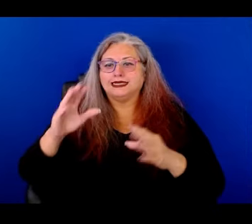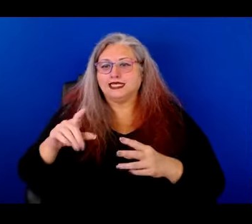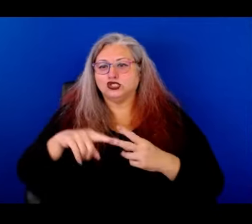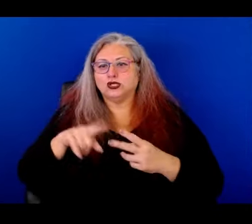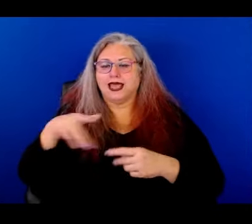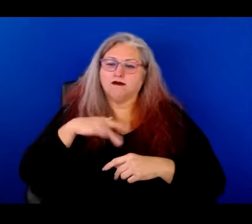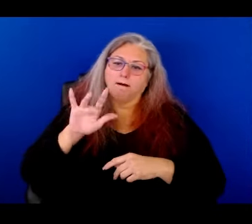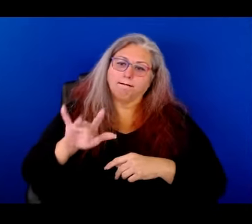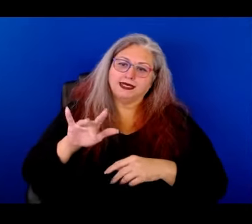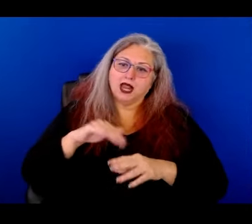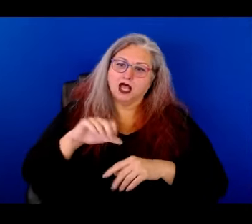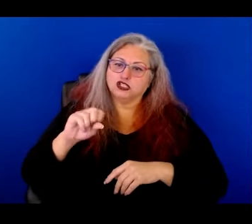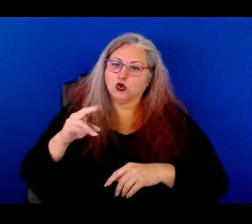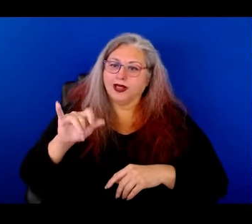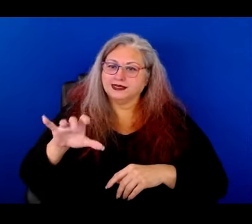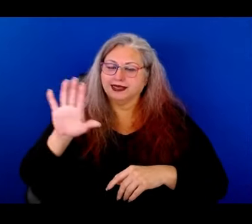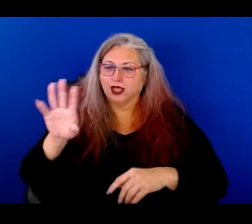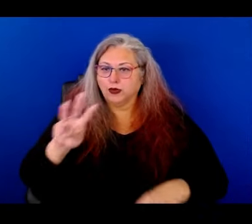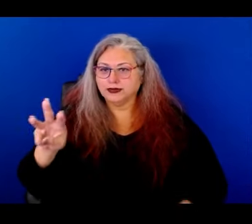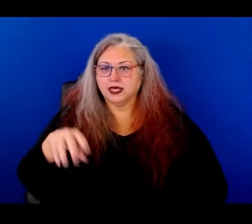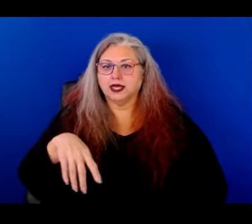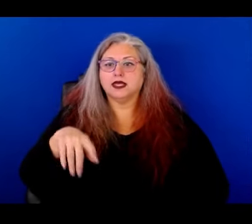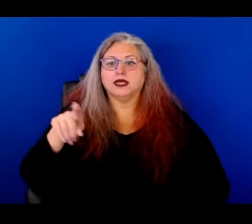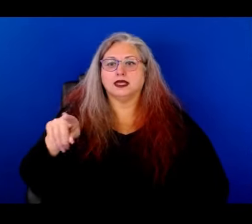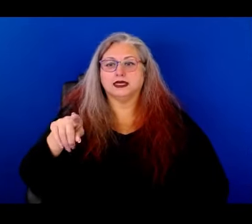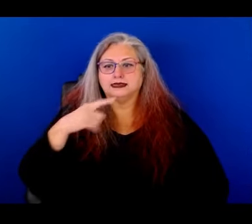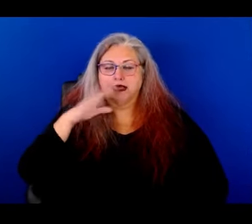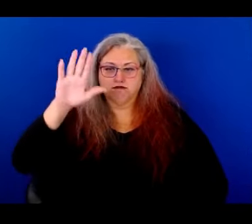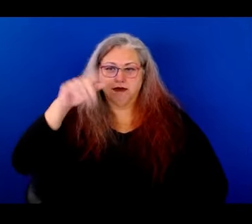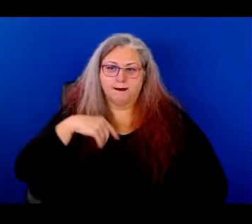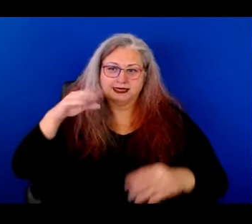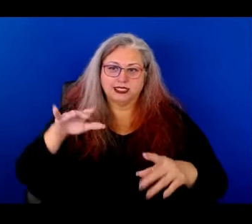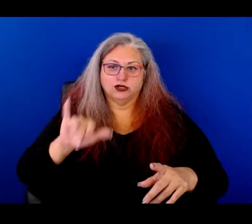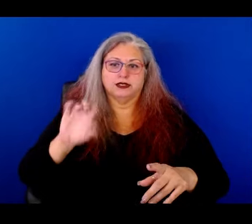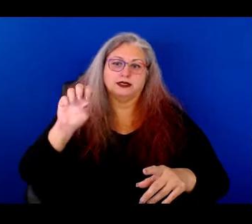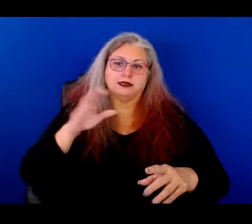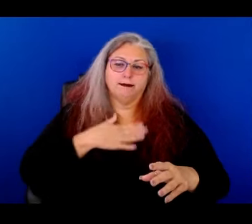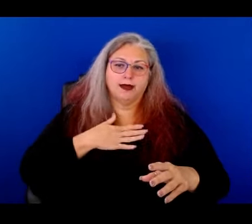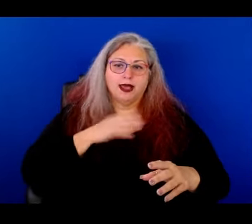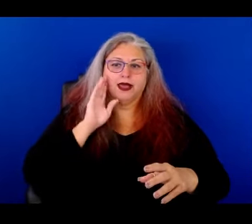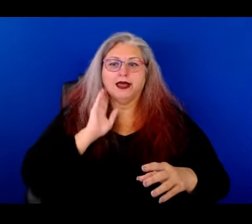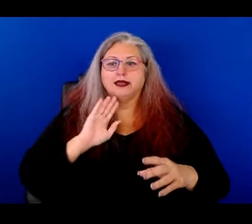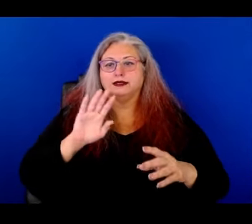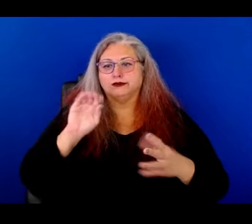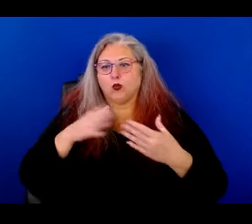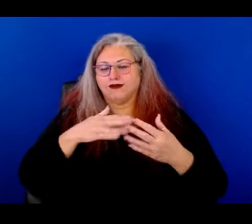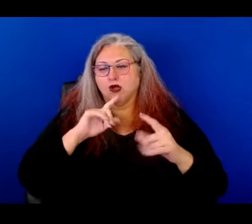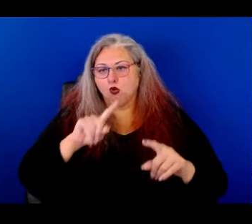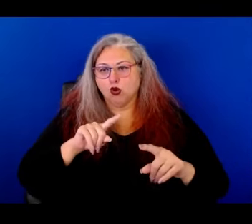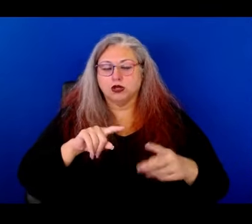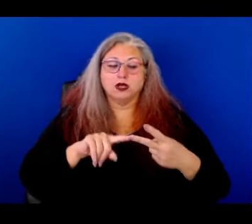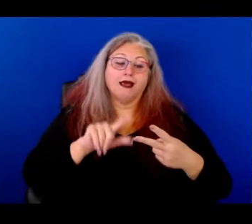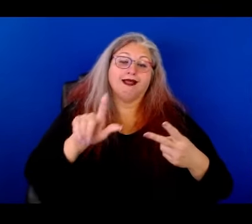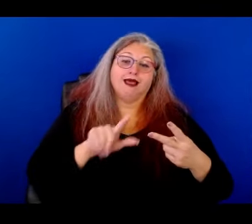teachers have a button on Scholastic's website where they're like, I'm a teacher, here's my, you know, what I want to